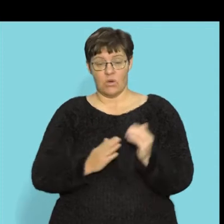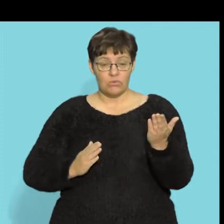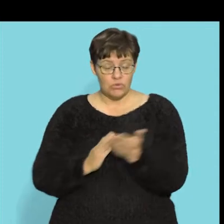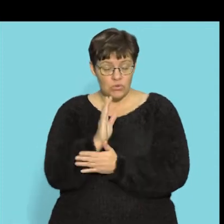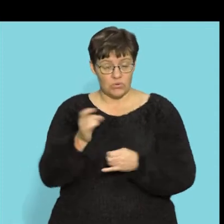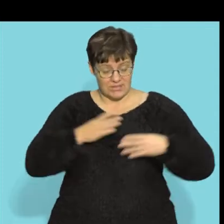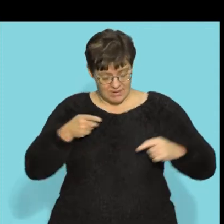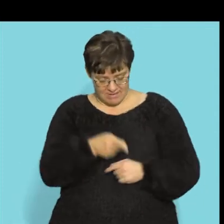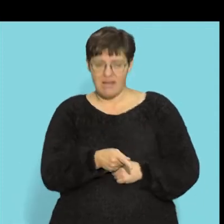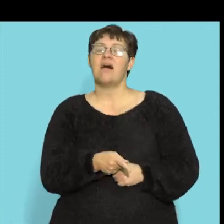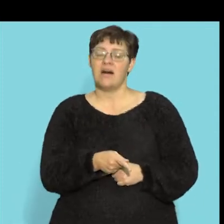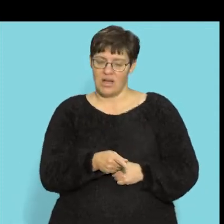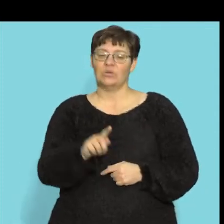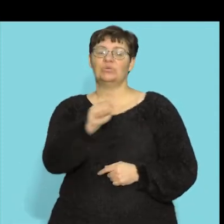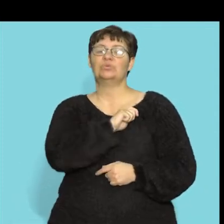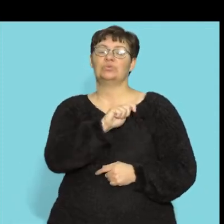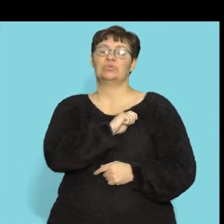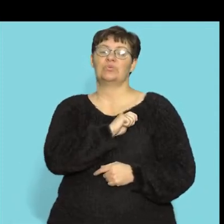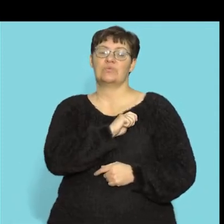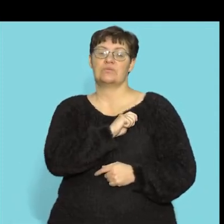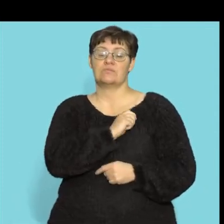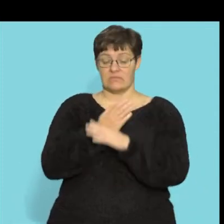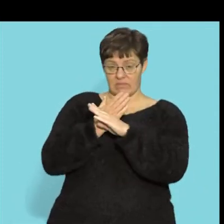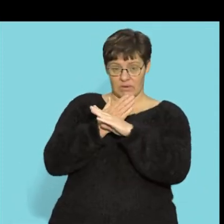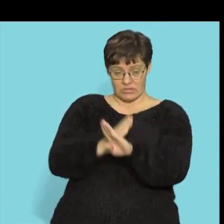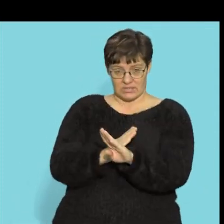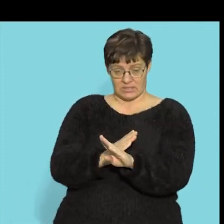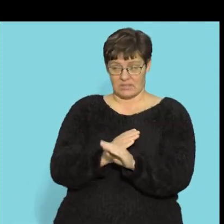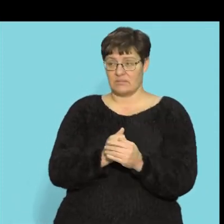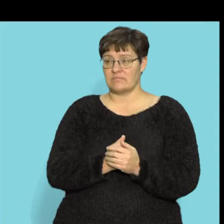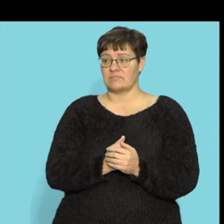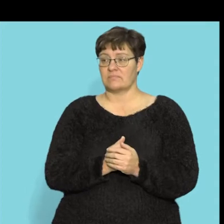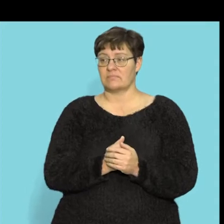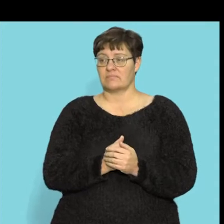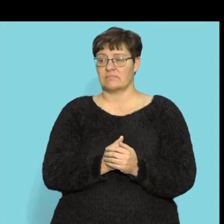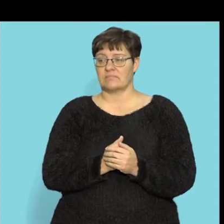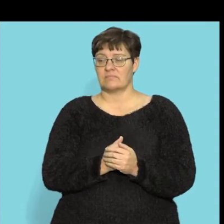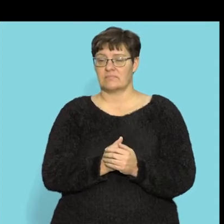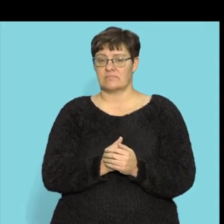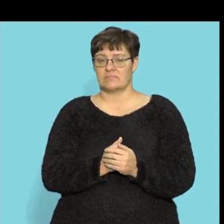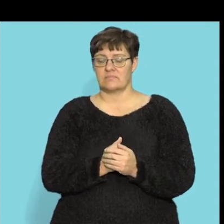it passes through the origin, then we can say, yes, indeed, resistance, right,